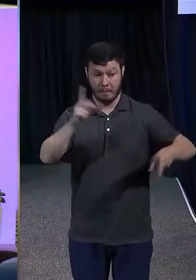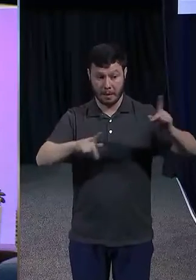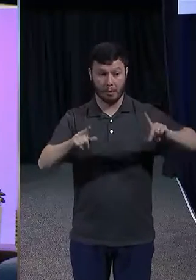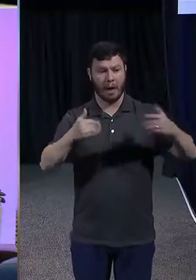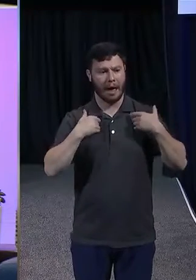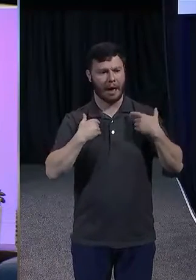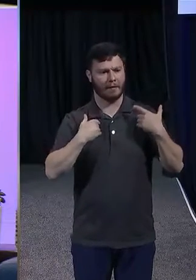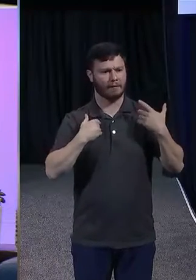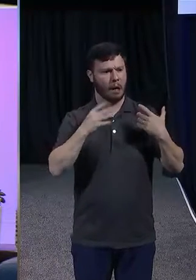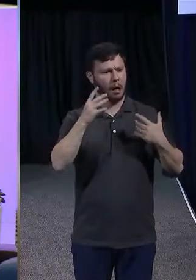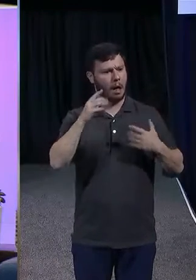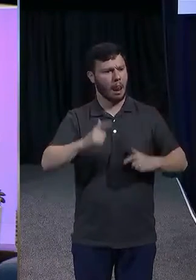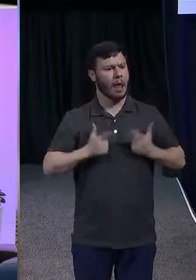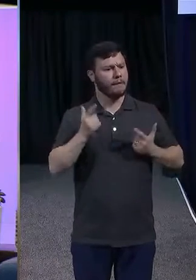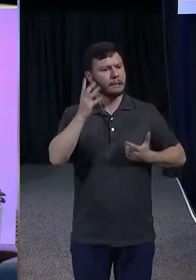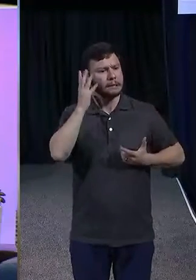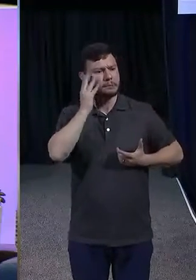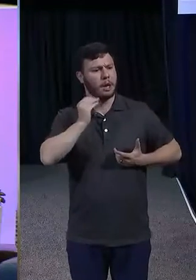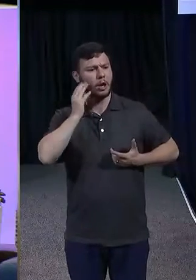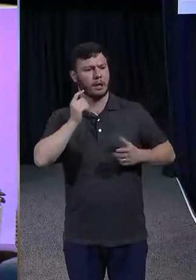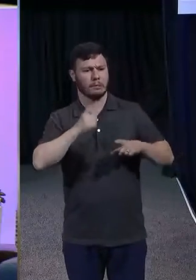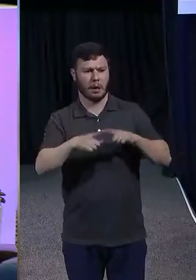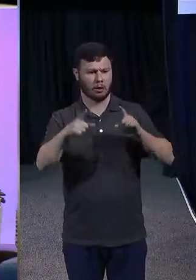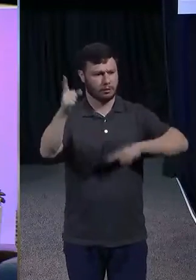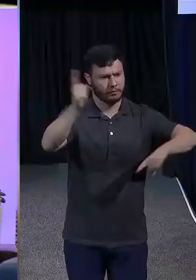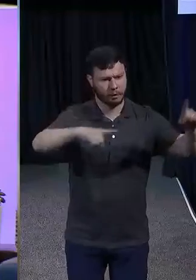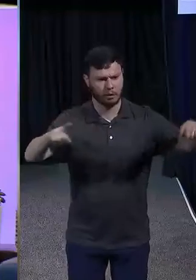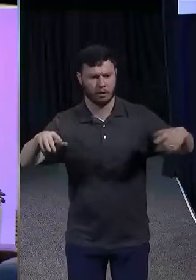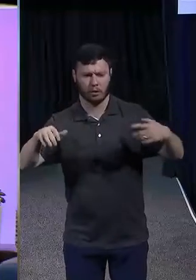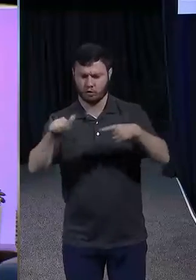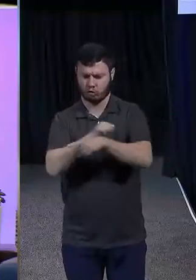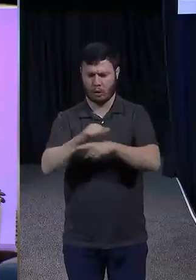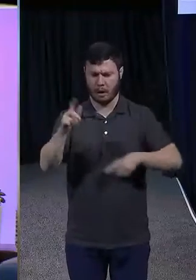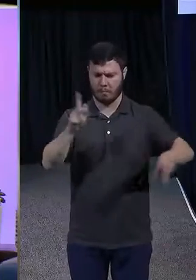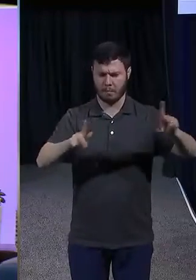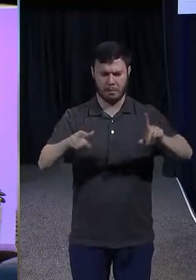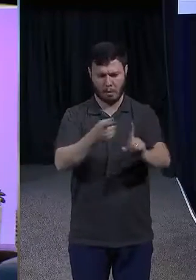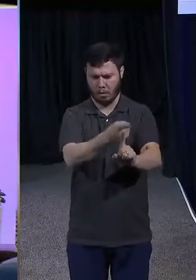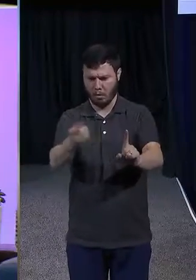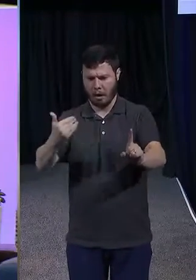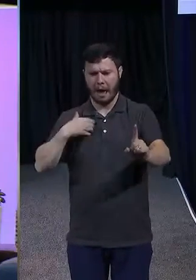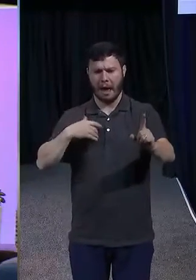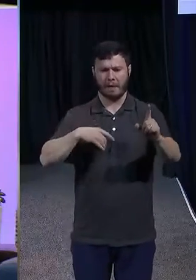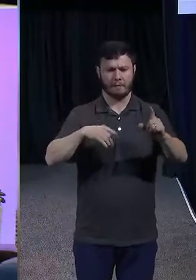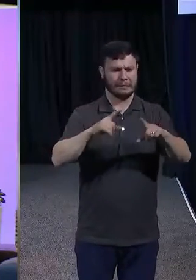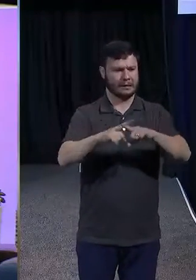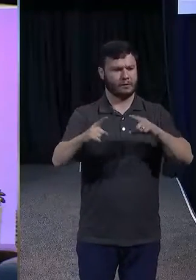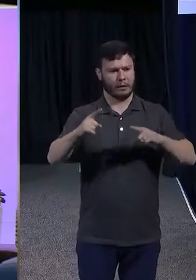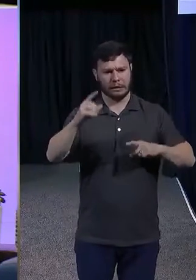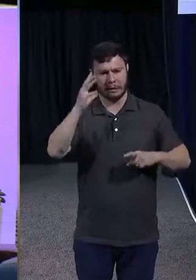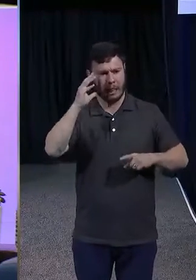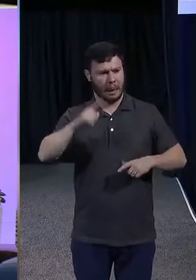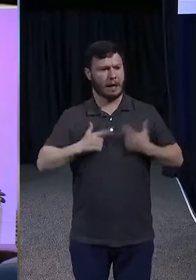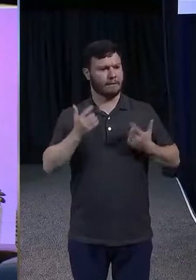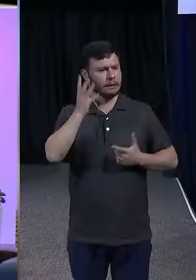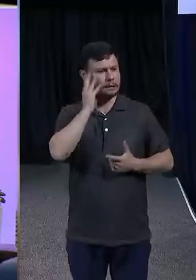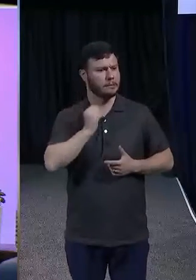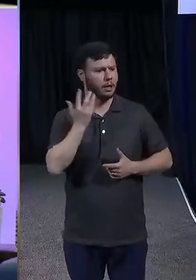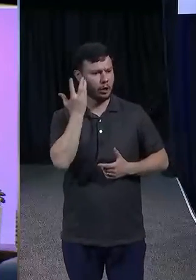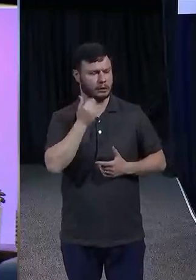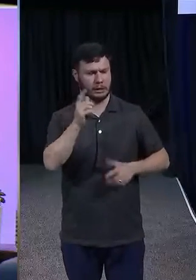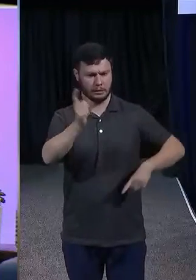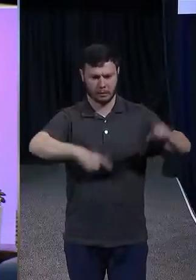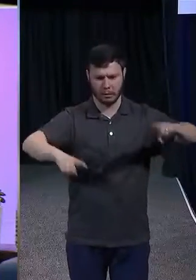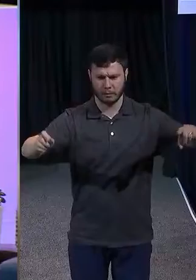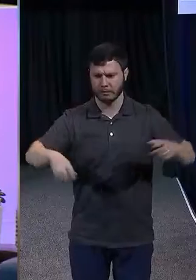experiences, educated and trained in people who have had diverse life experiences. Excellent. Could you speak